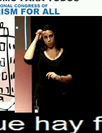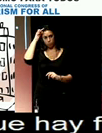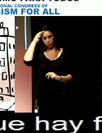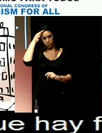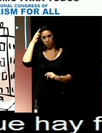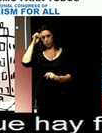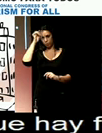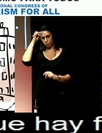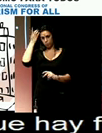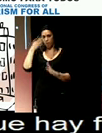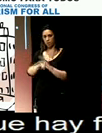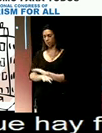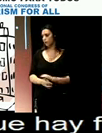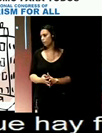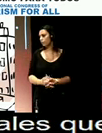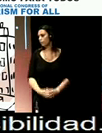accessibility.